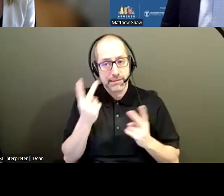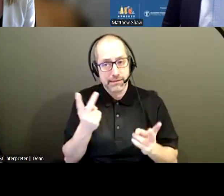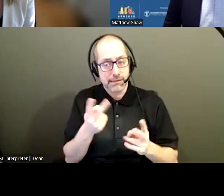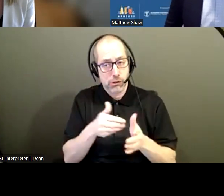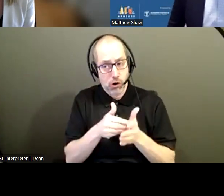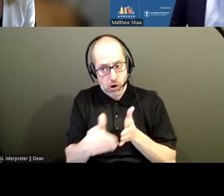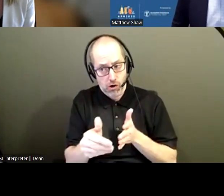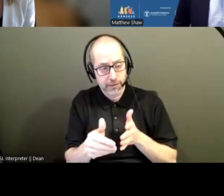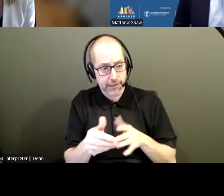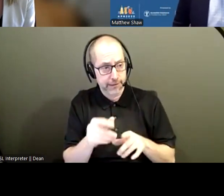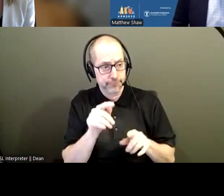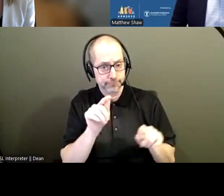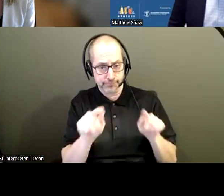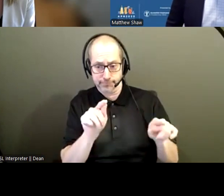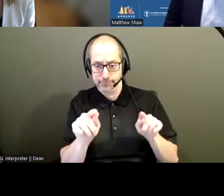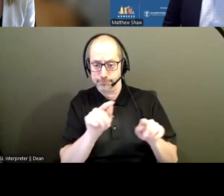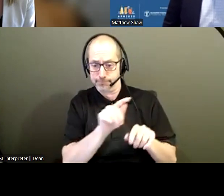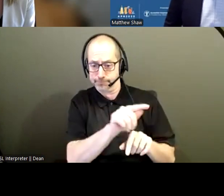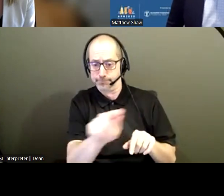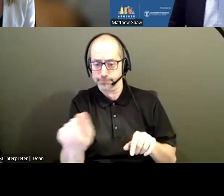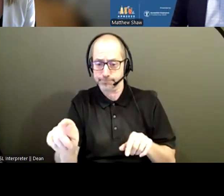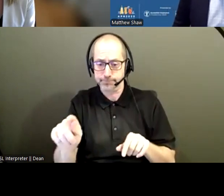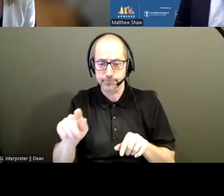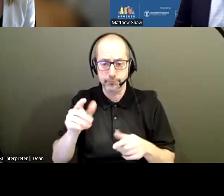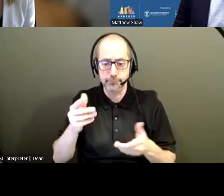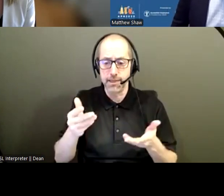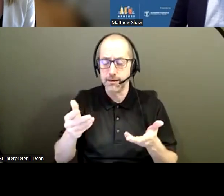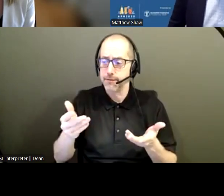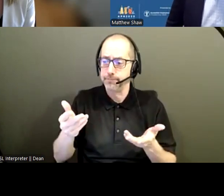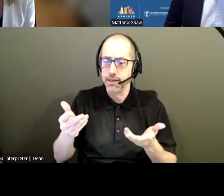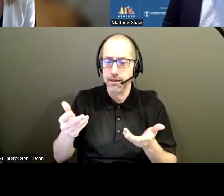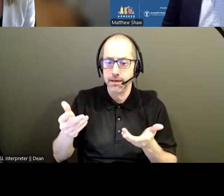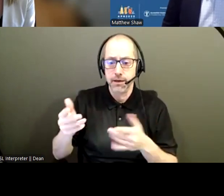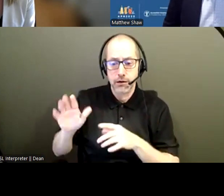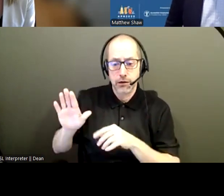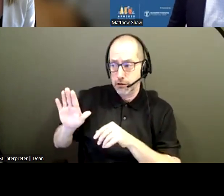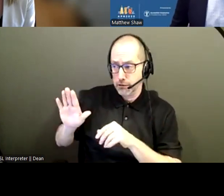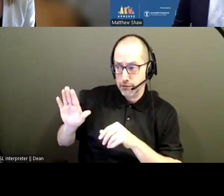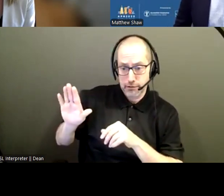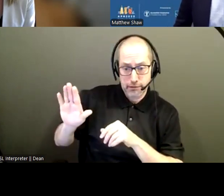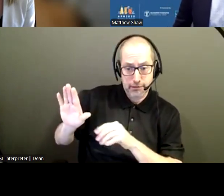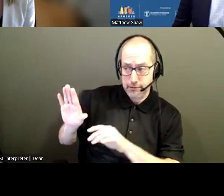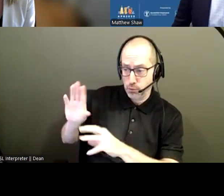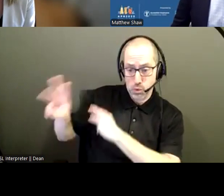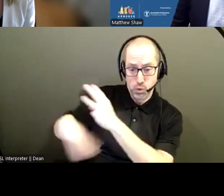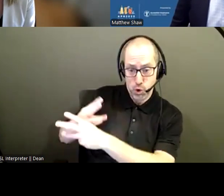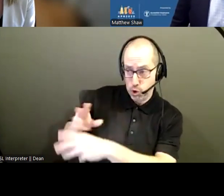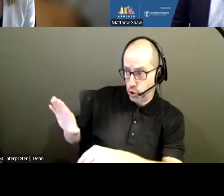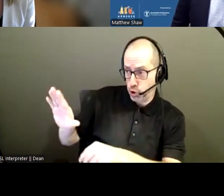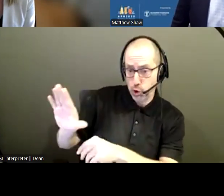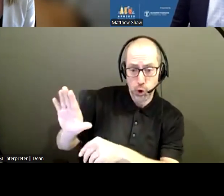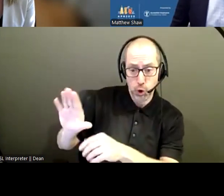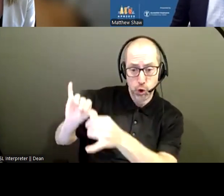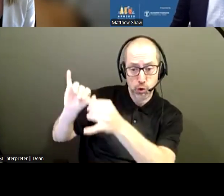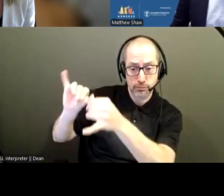bit is the introduction or adoption of those key metrics when the